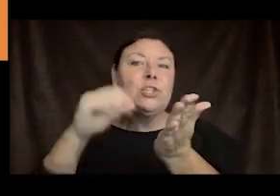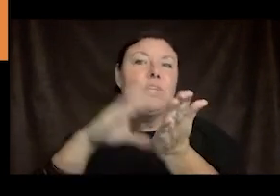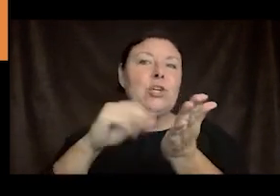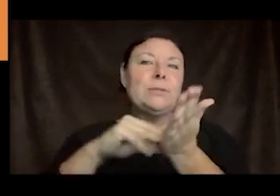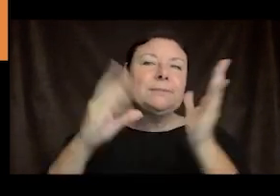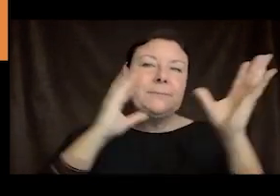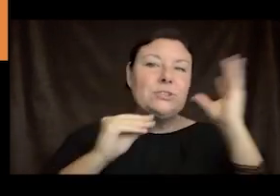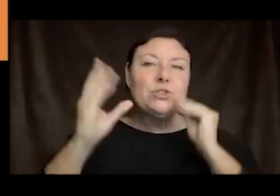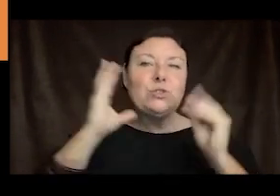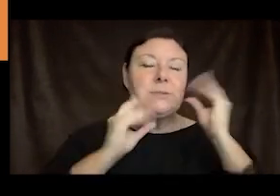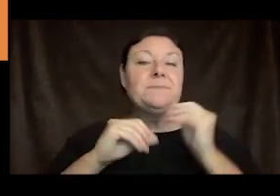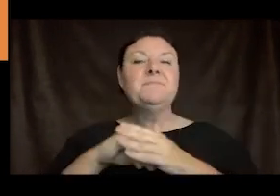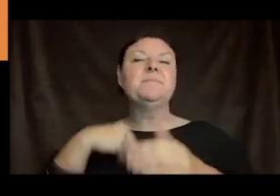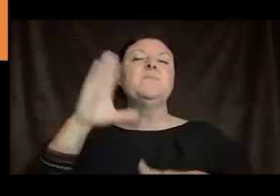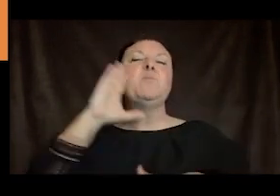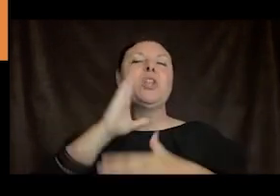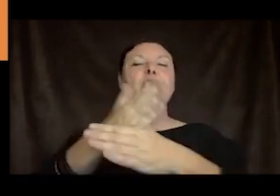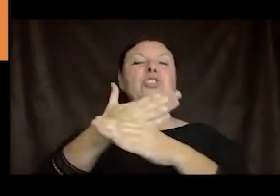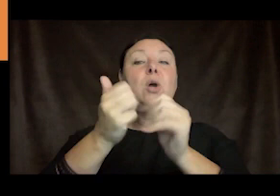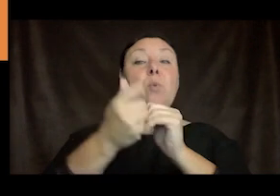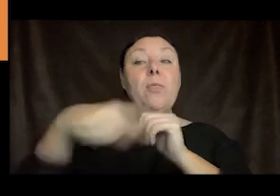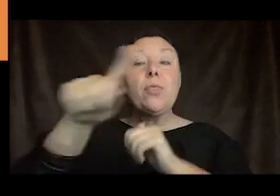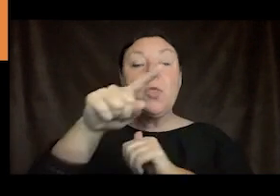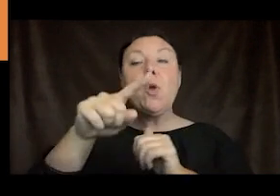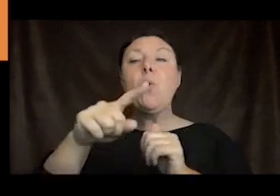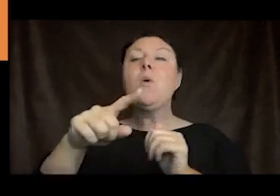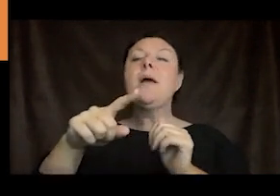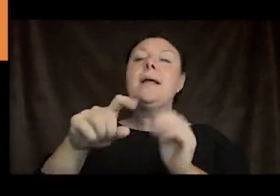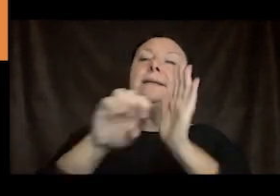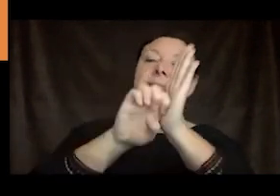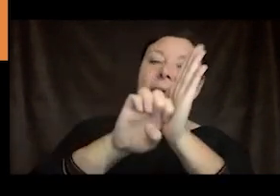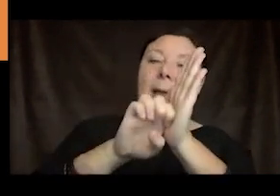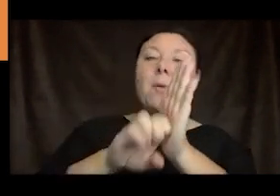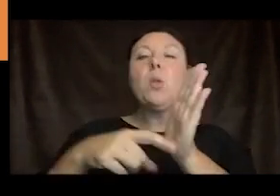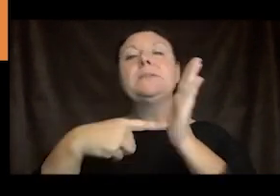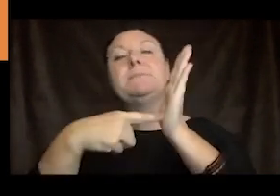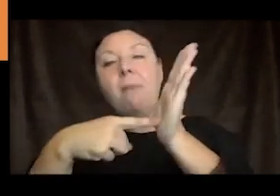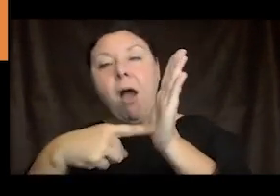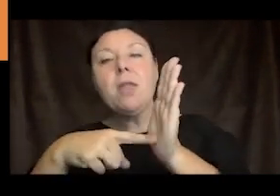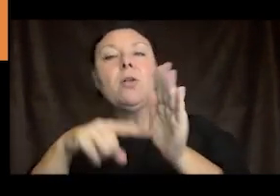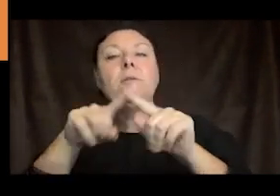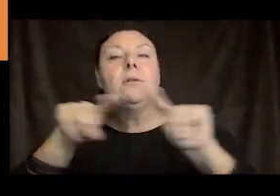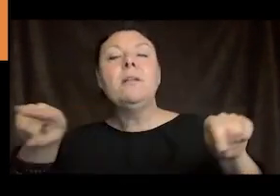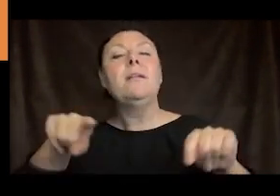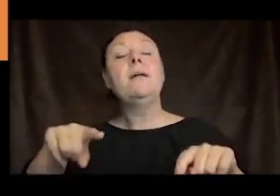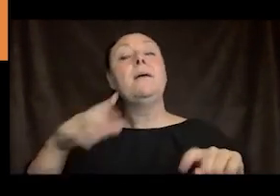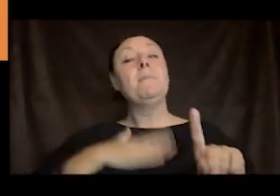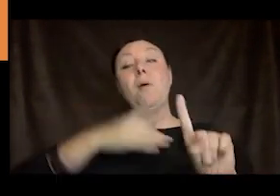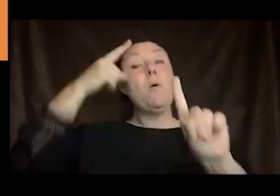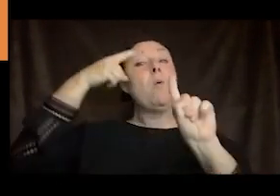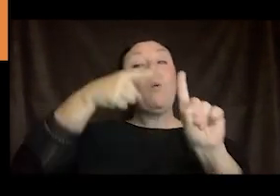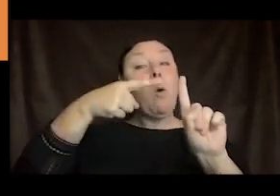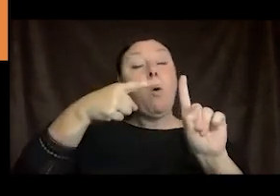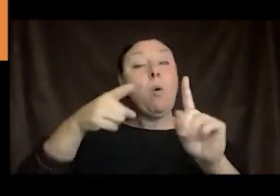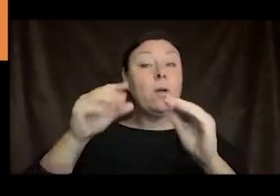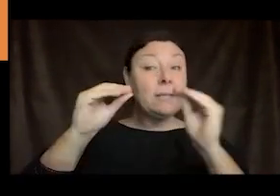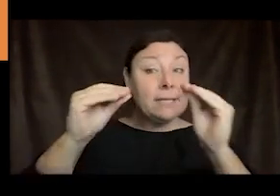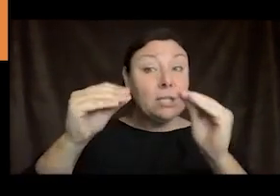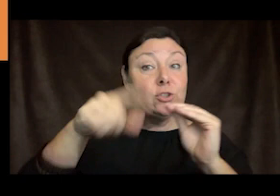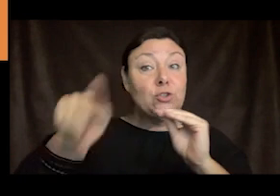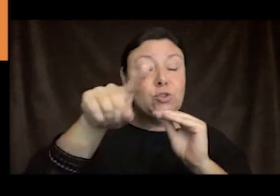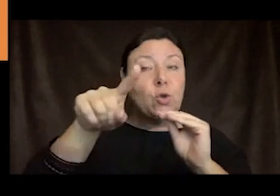of examples, a couple models, and a couple exemplars for you to take a look at, this is more about shifting